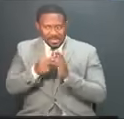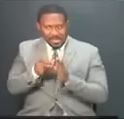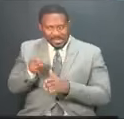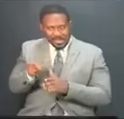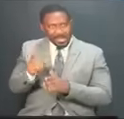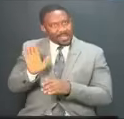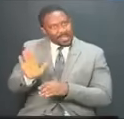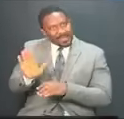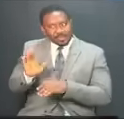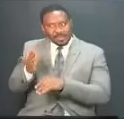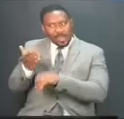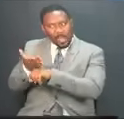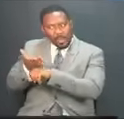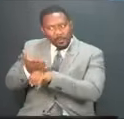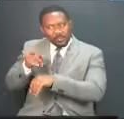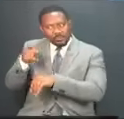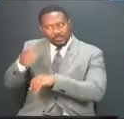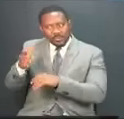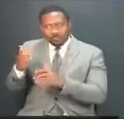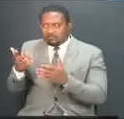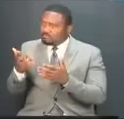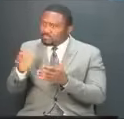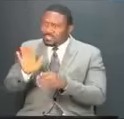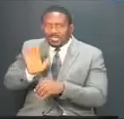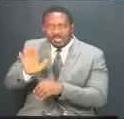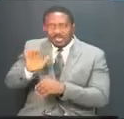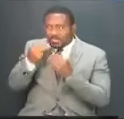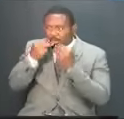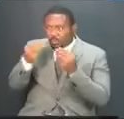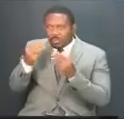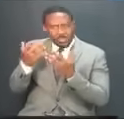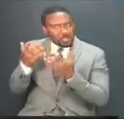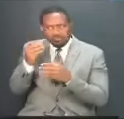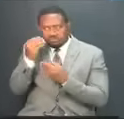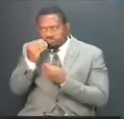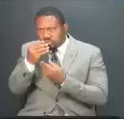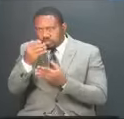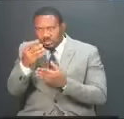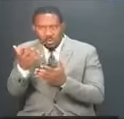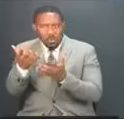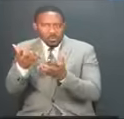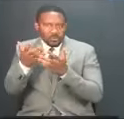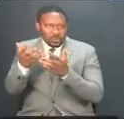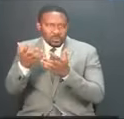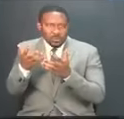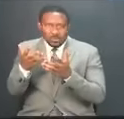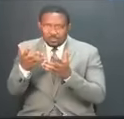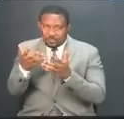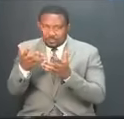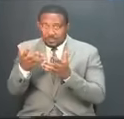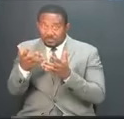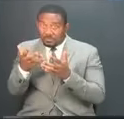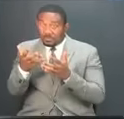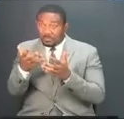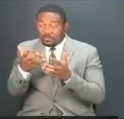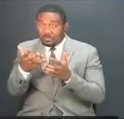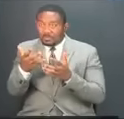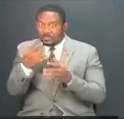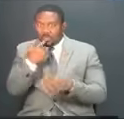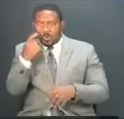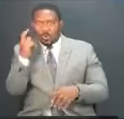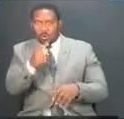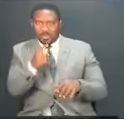and filed his motion on notice trying to secure an interim injunction,